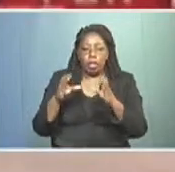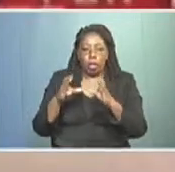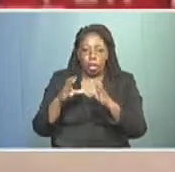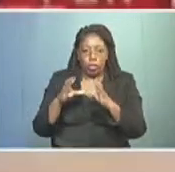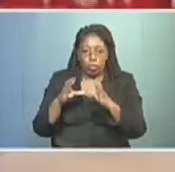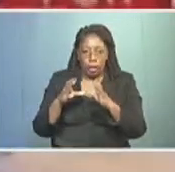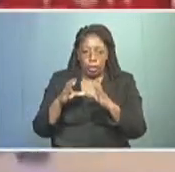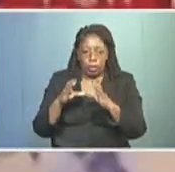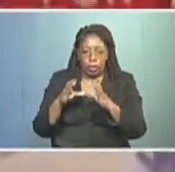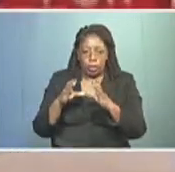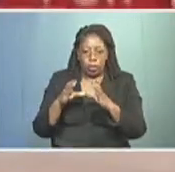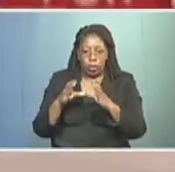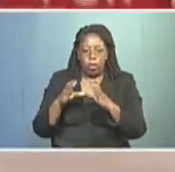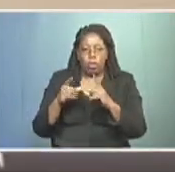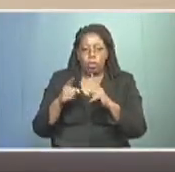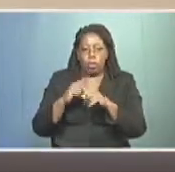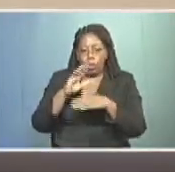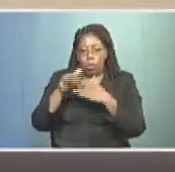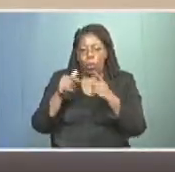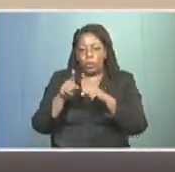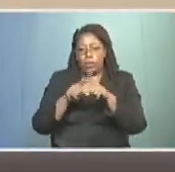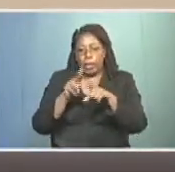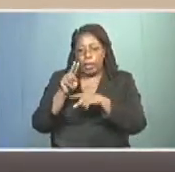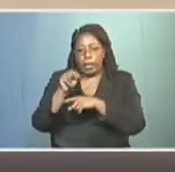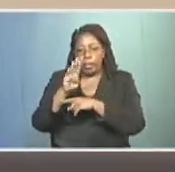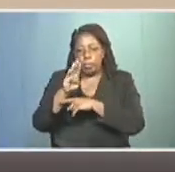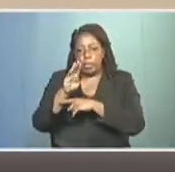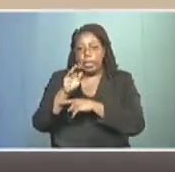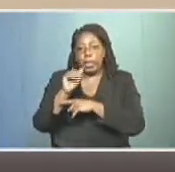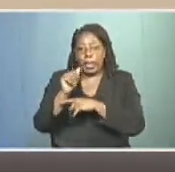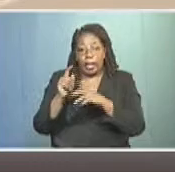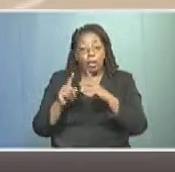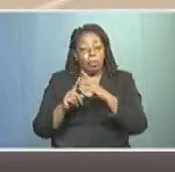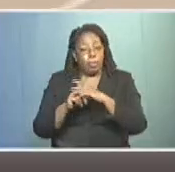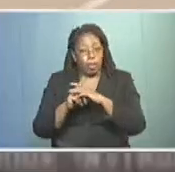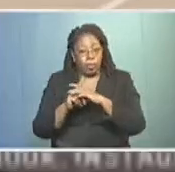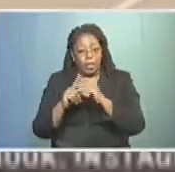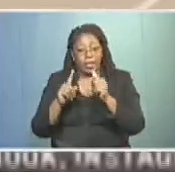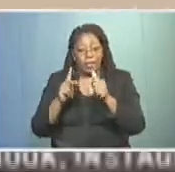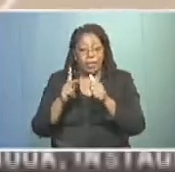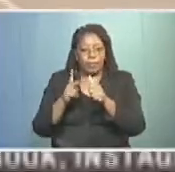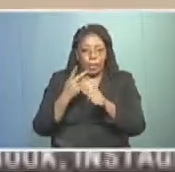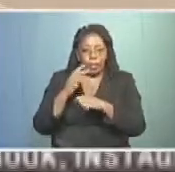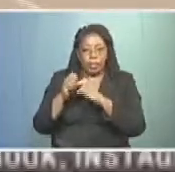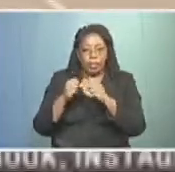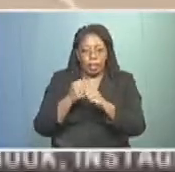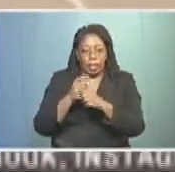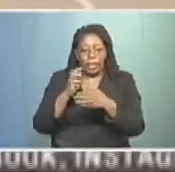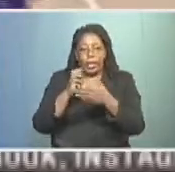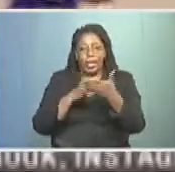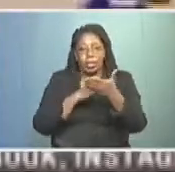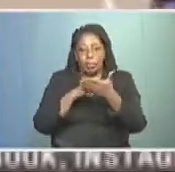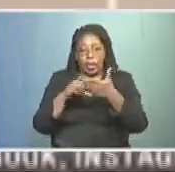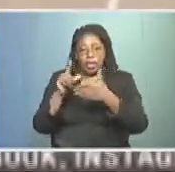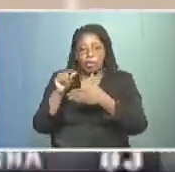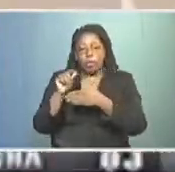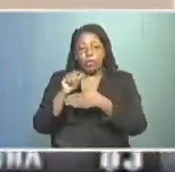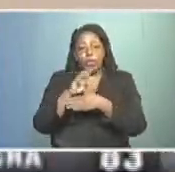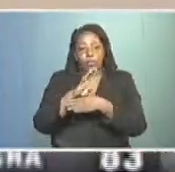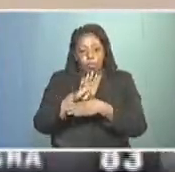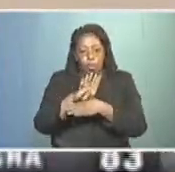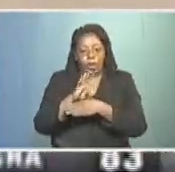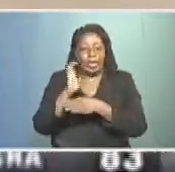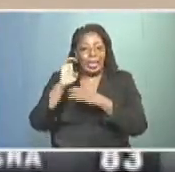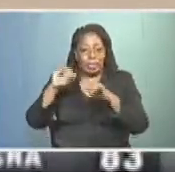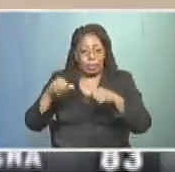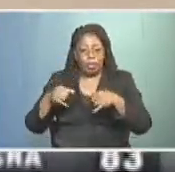incentives tied to All-Star and NBA Finals appearance. He is in the second year of that contract, which will expire in 2024. And he is